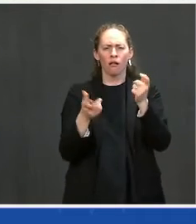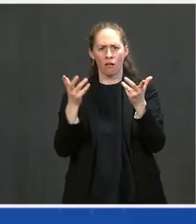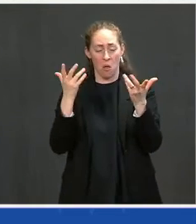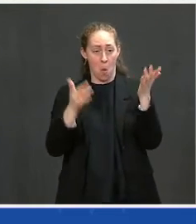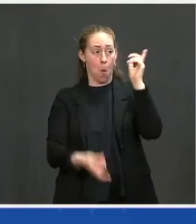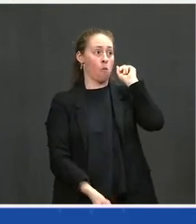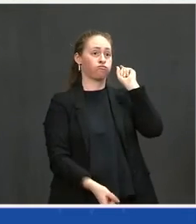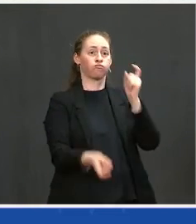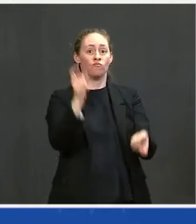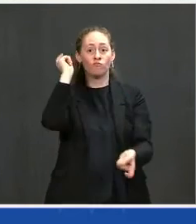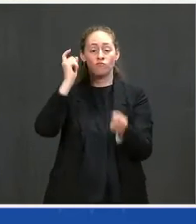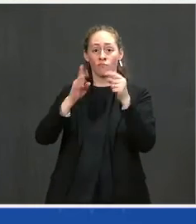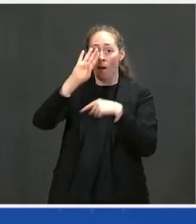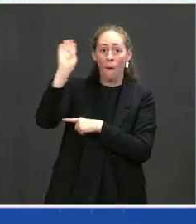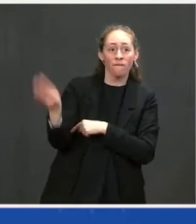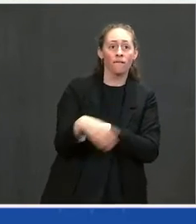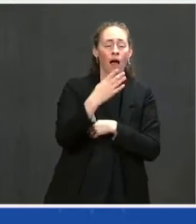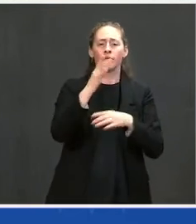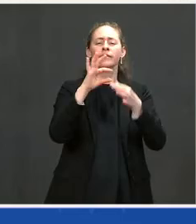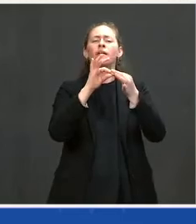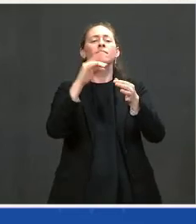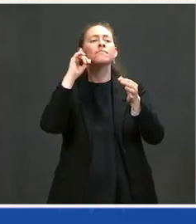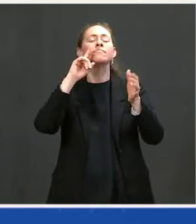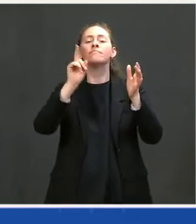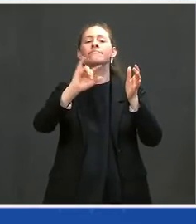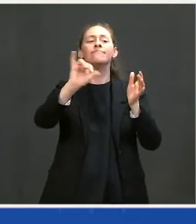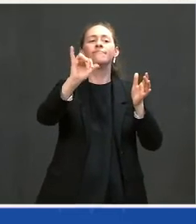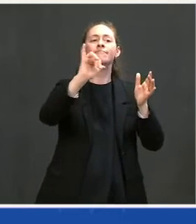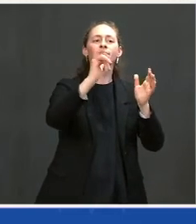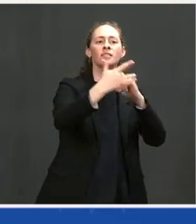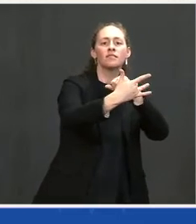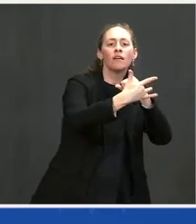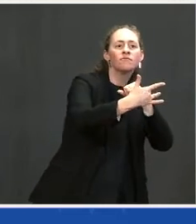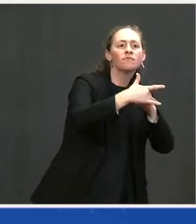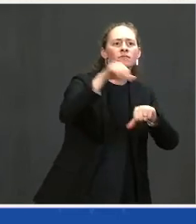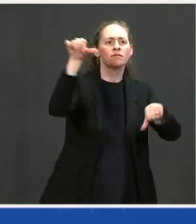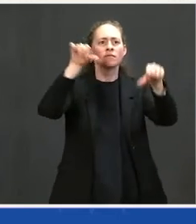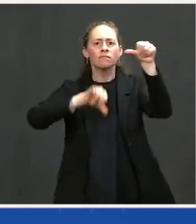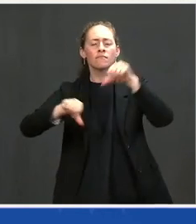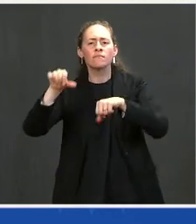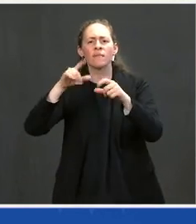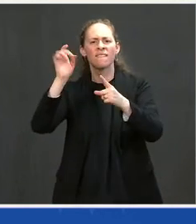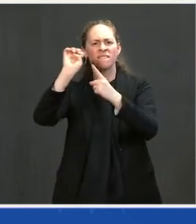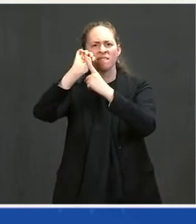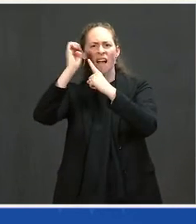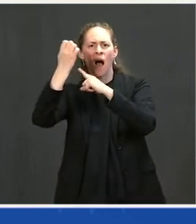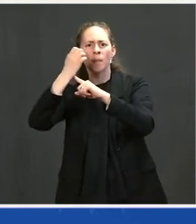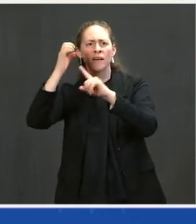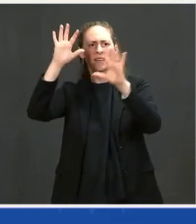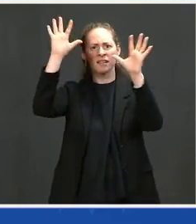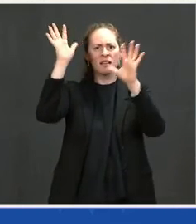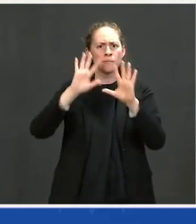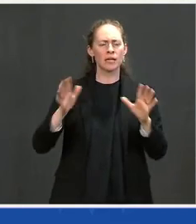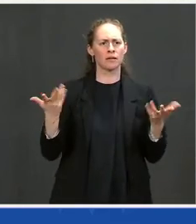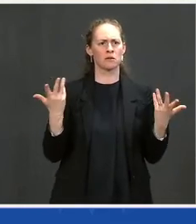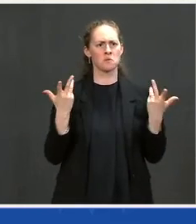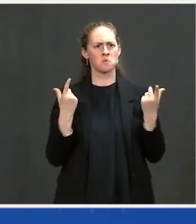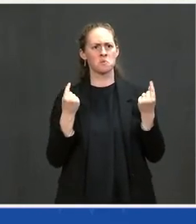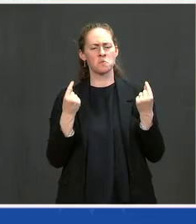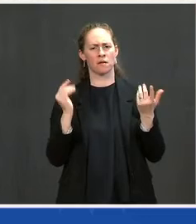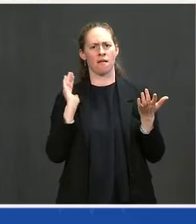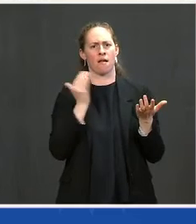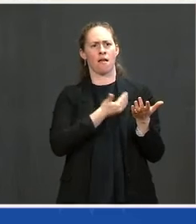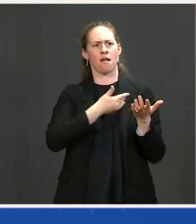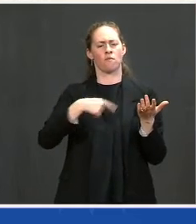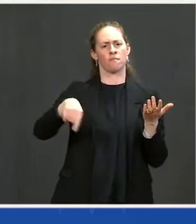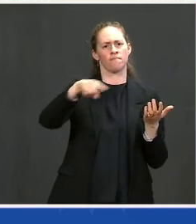technology, the environment? How will they do that? And our democracy is equipped because all the people get